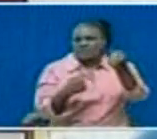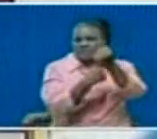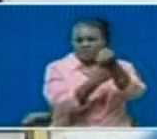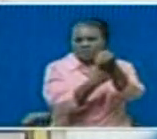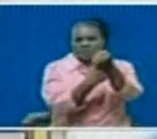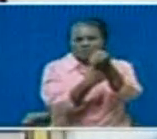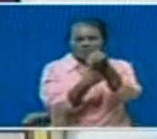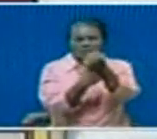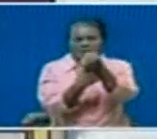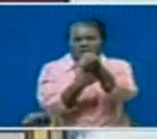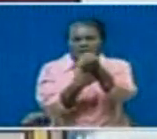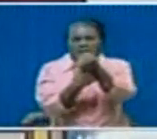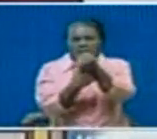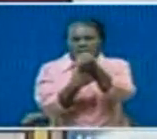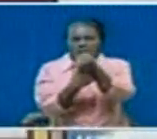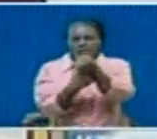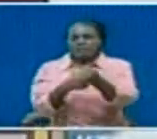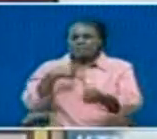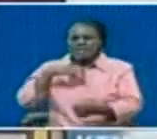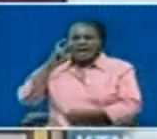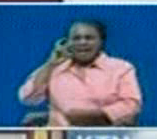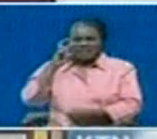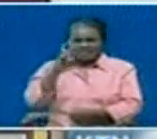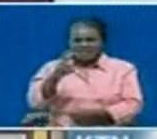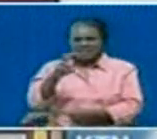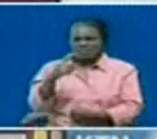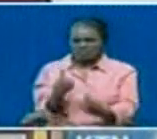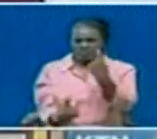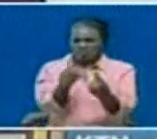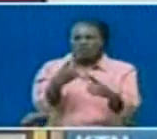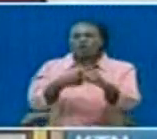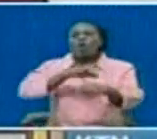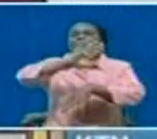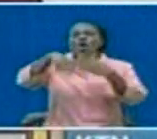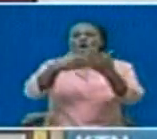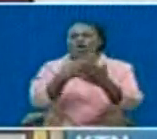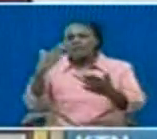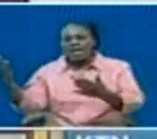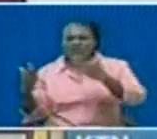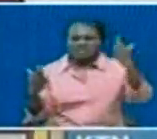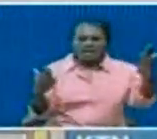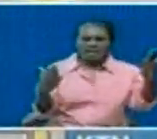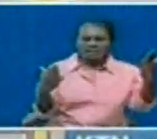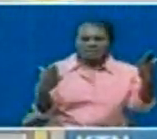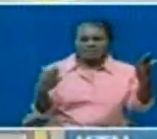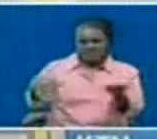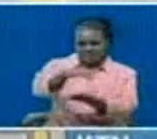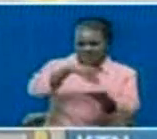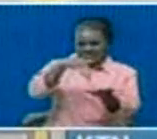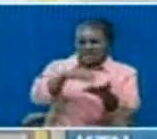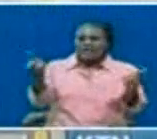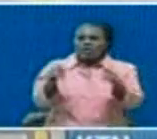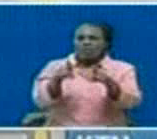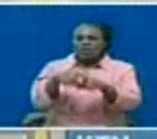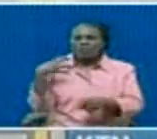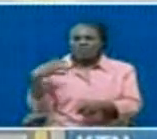Papa, I see the virus coming from all sides, left, right, central. The Comoros head coach